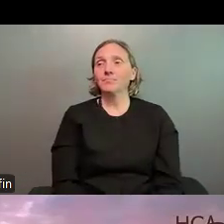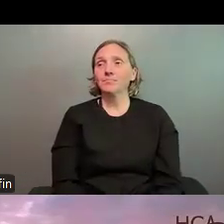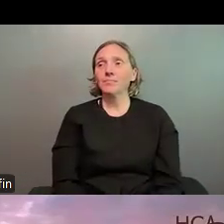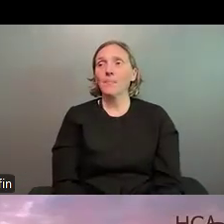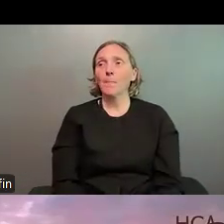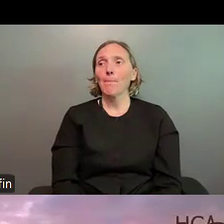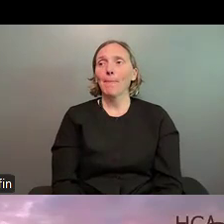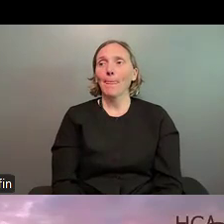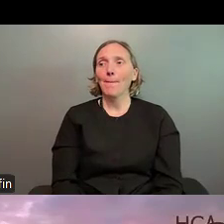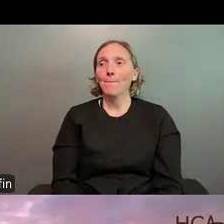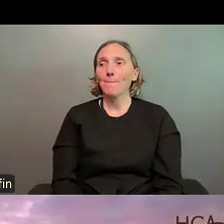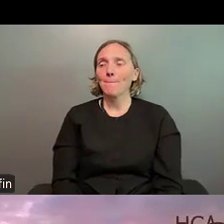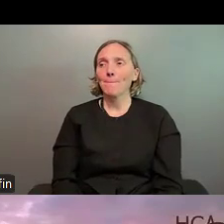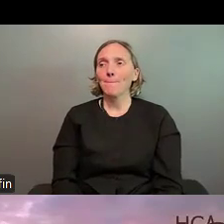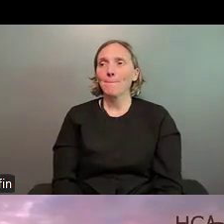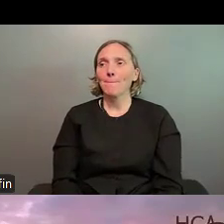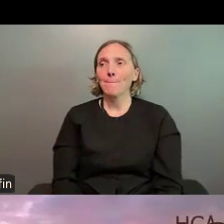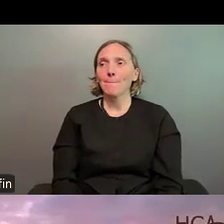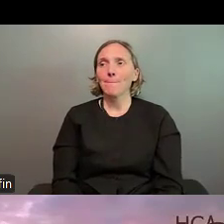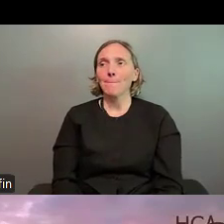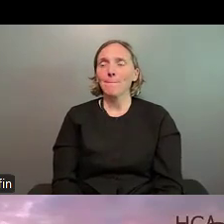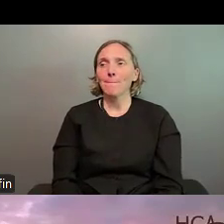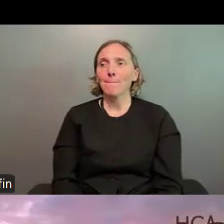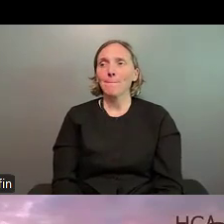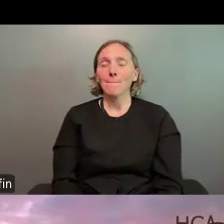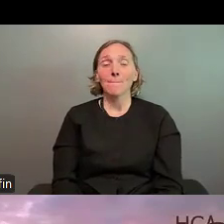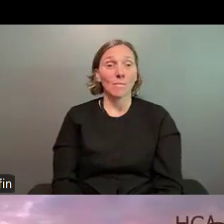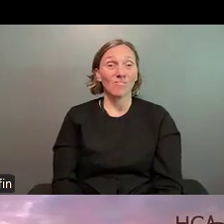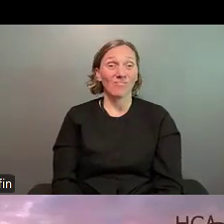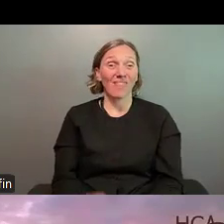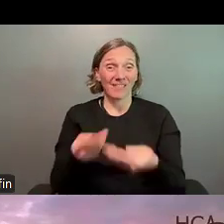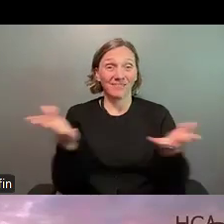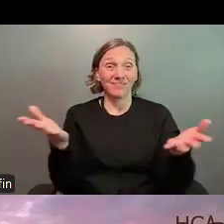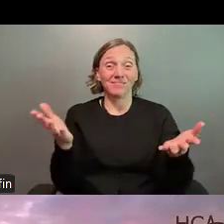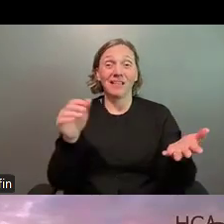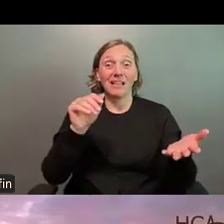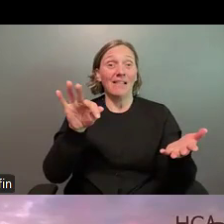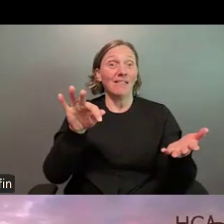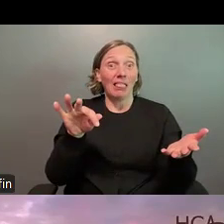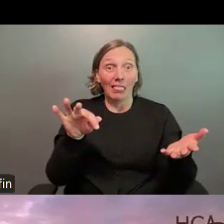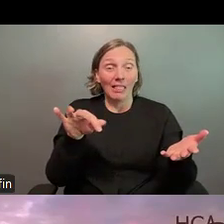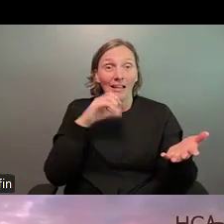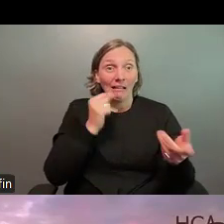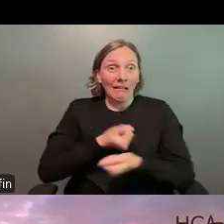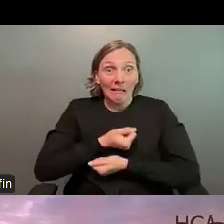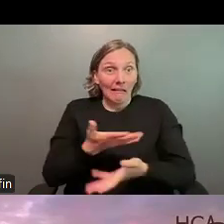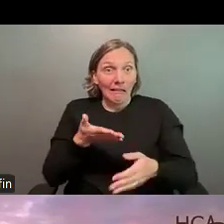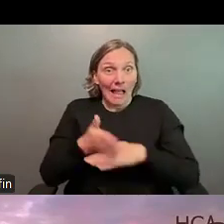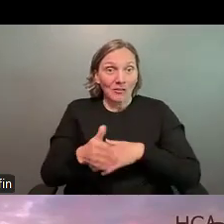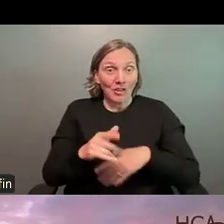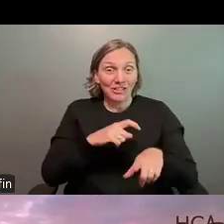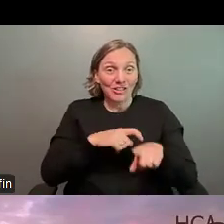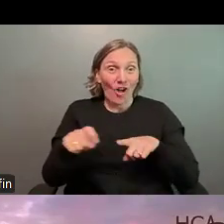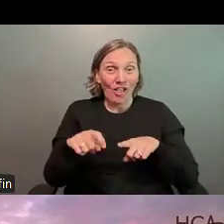Yeah, so just a heads up, if you are not Zoom webinared out after this call, you can join